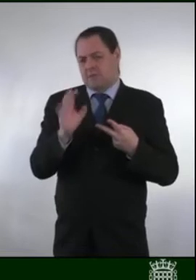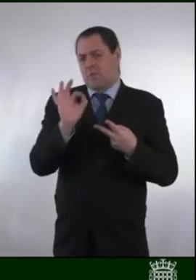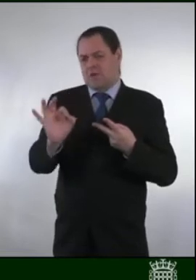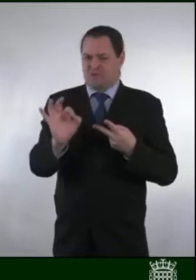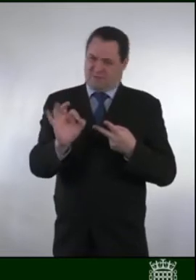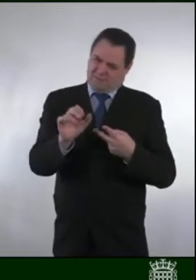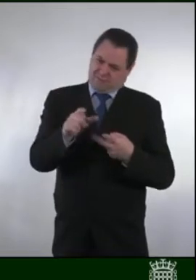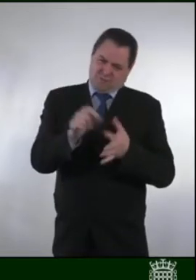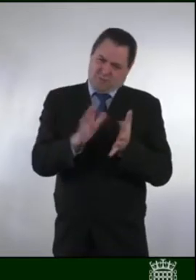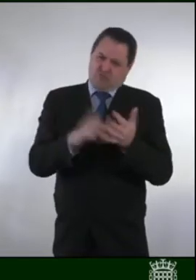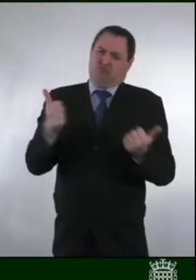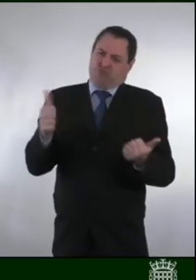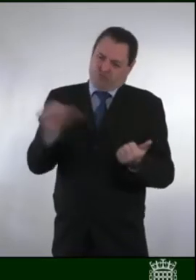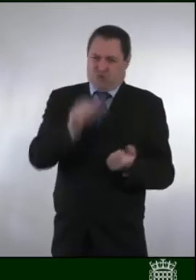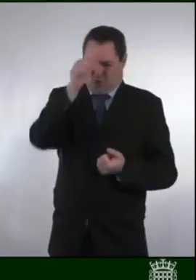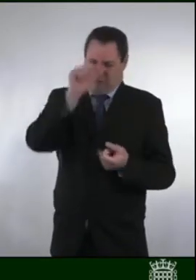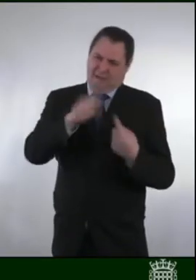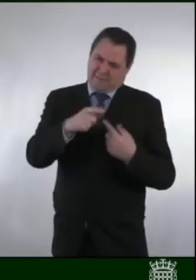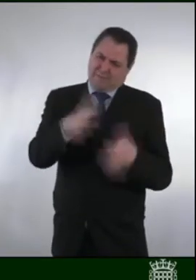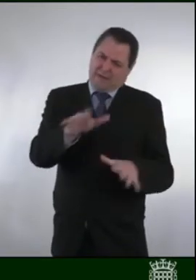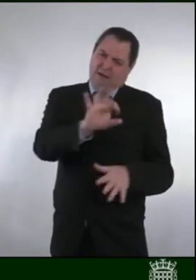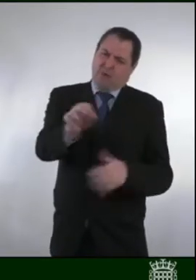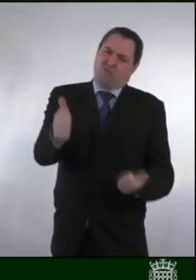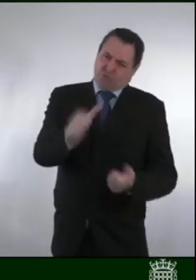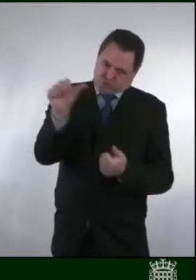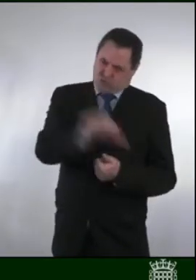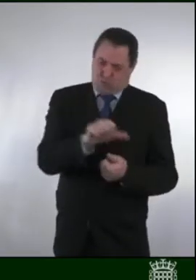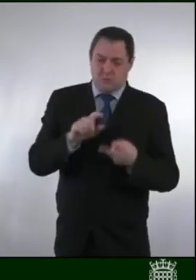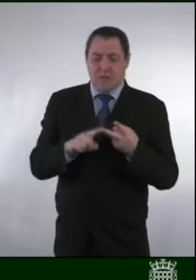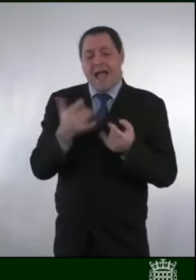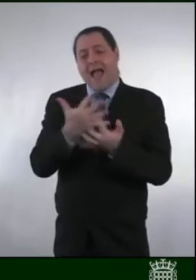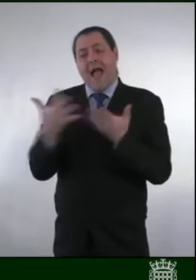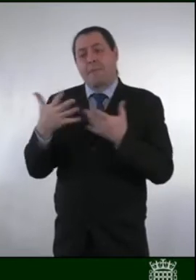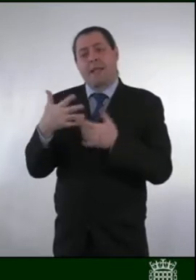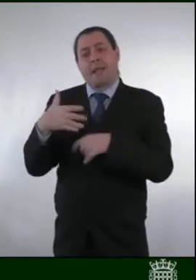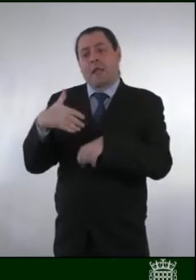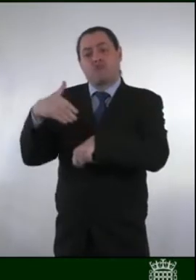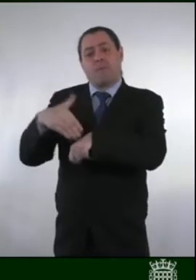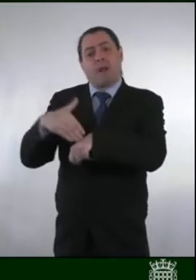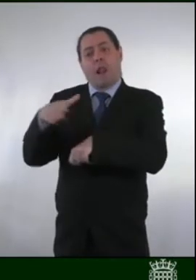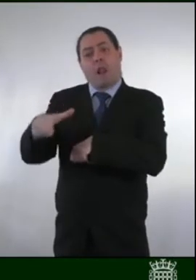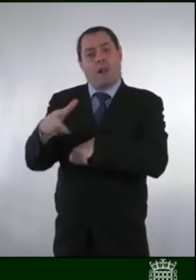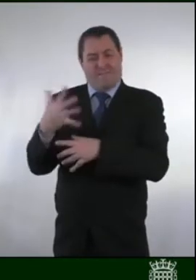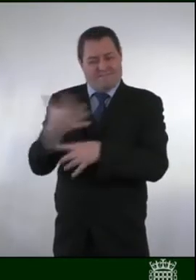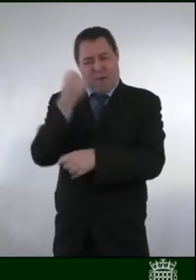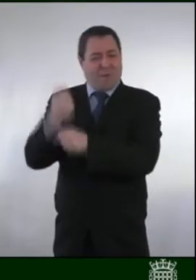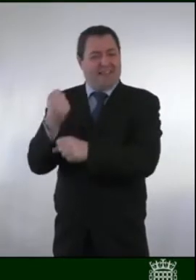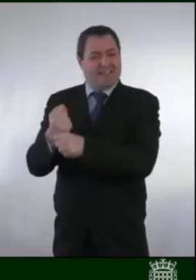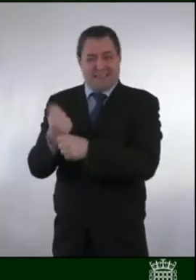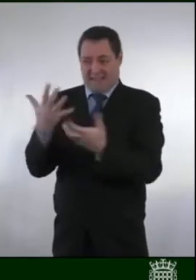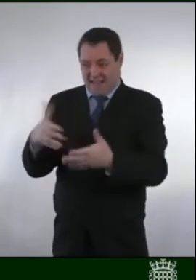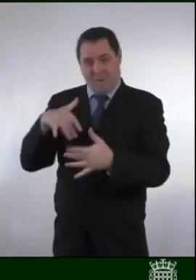him. How many convicted criminals have had their records wrongly deleted?